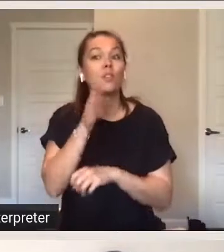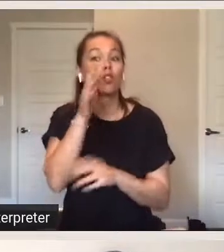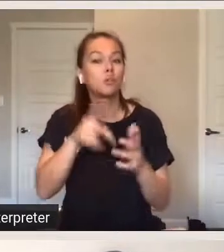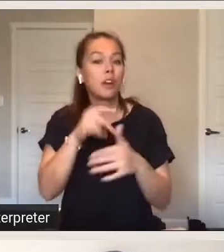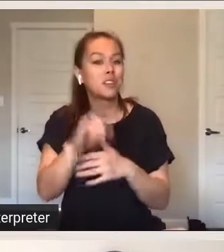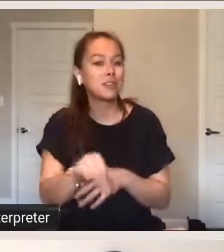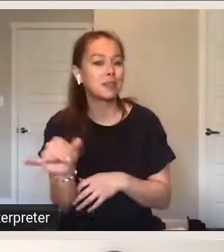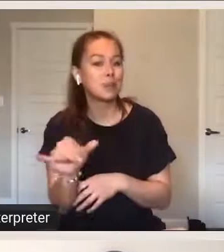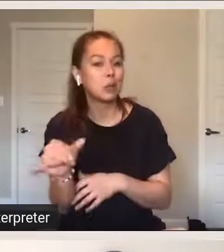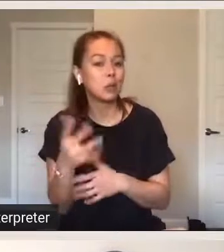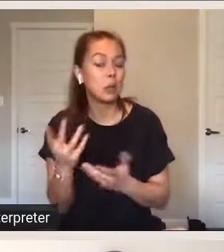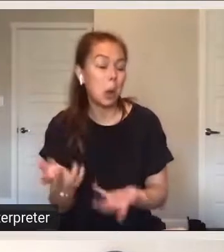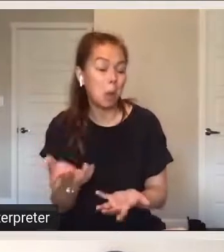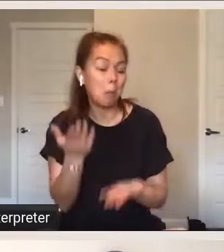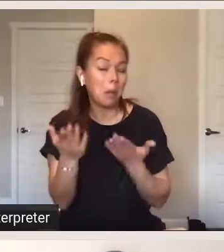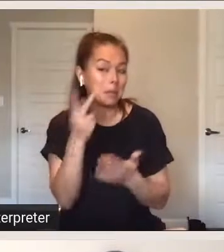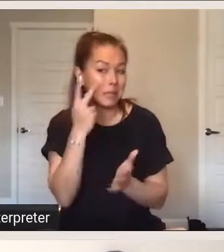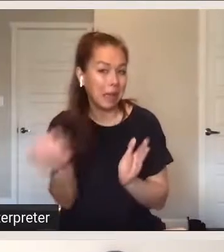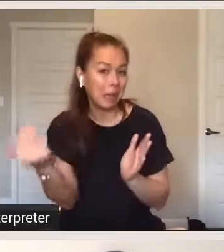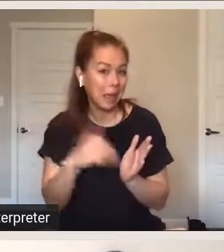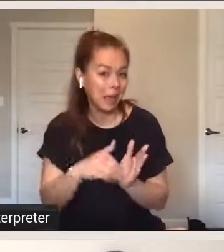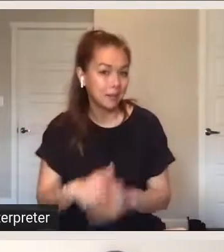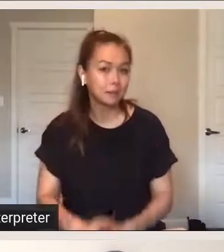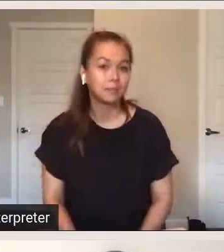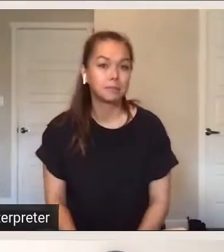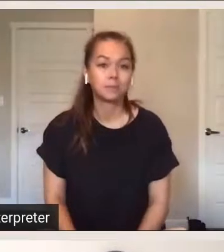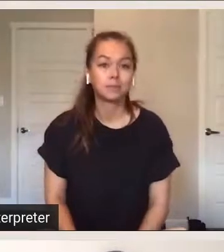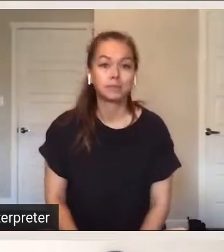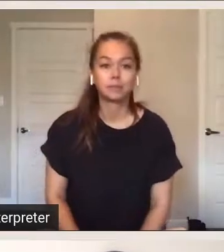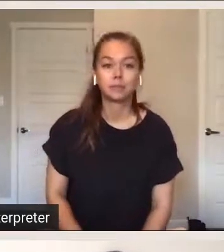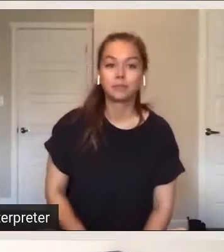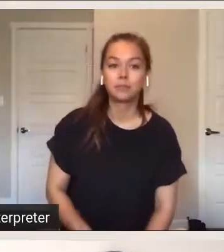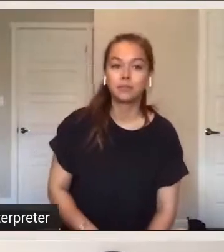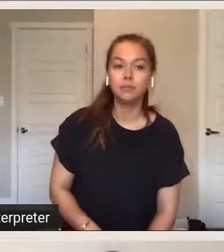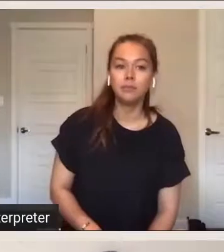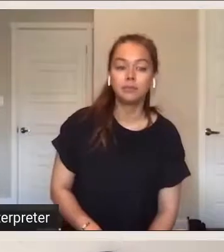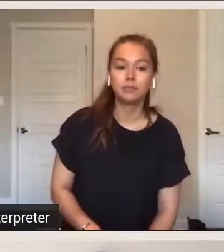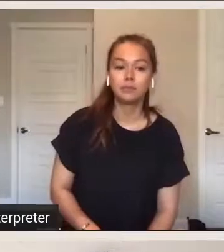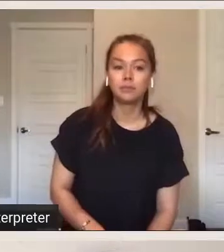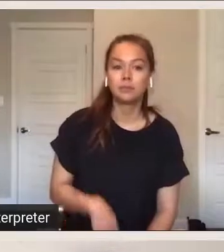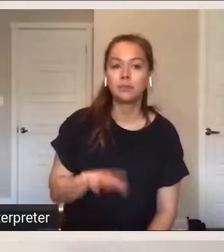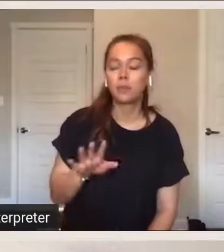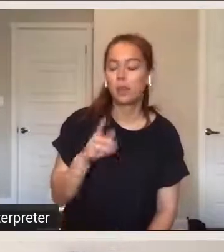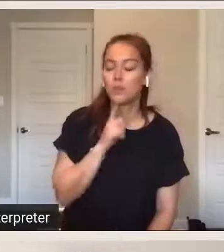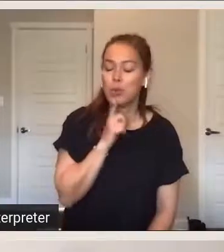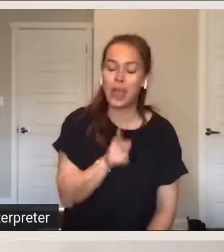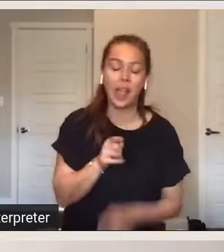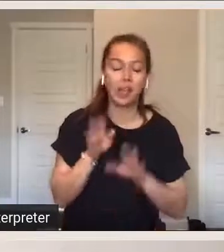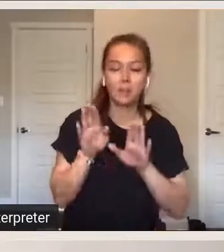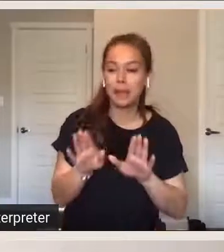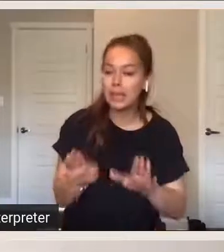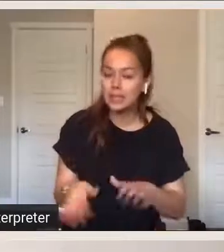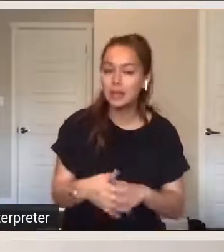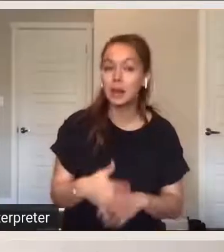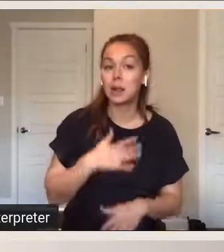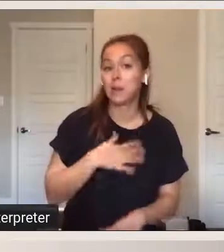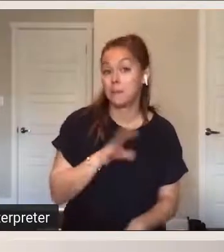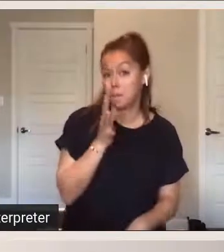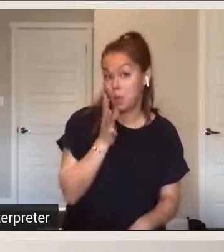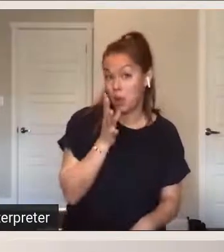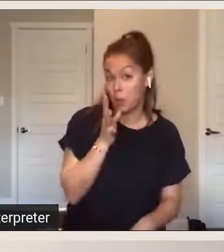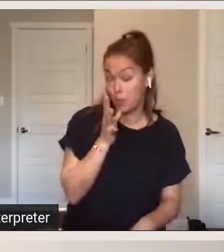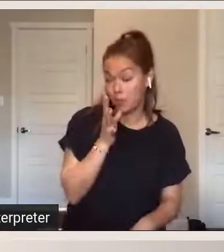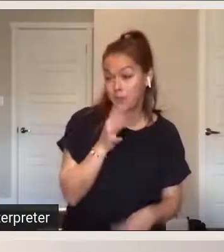And actually, just to share, like my mom, she always tells me that she wants to be on film. And I made this